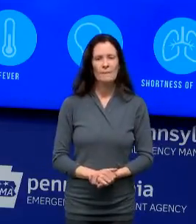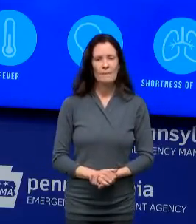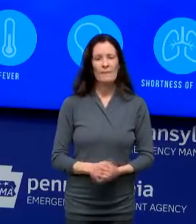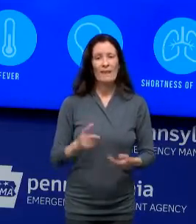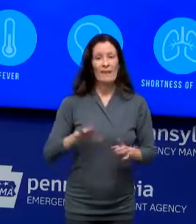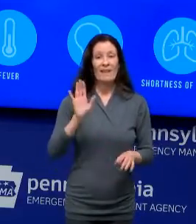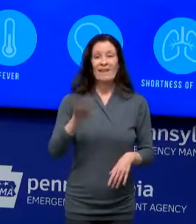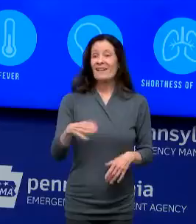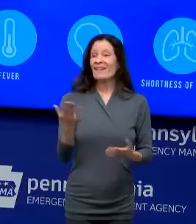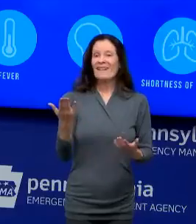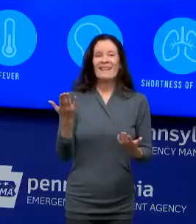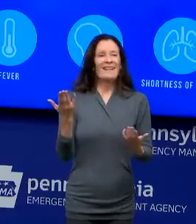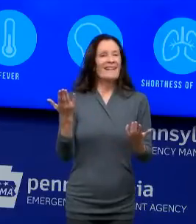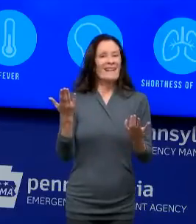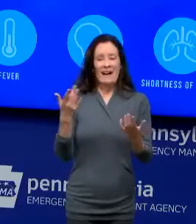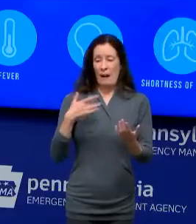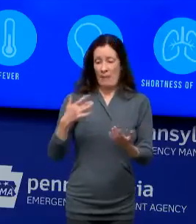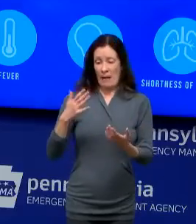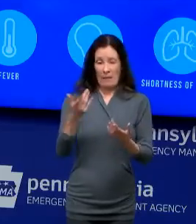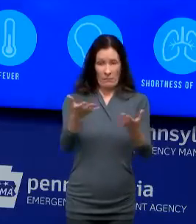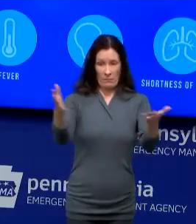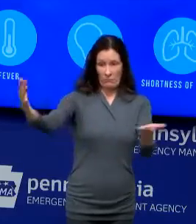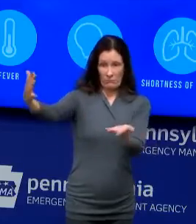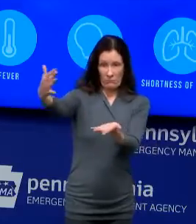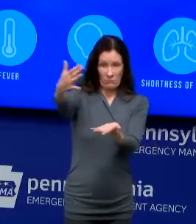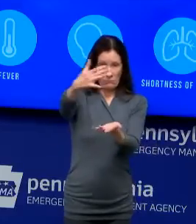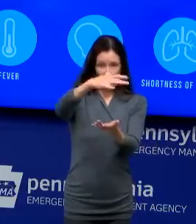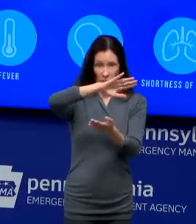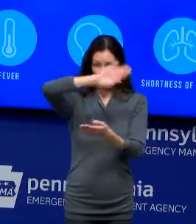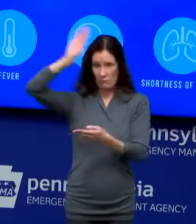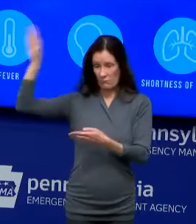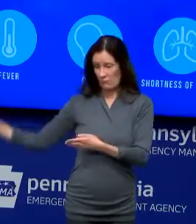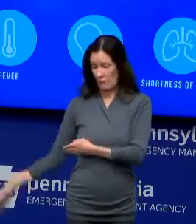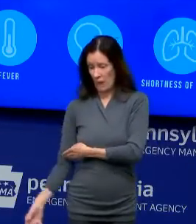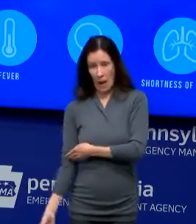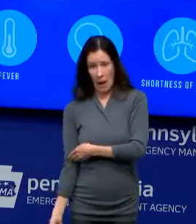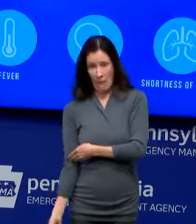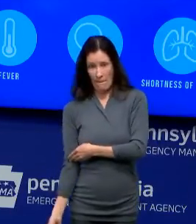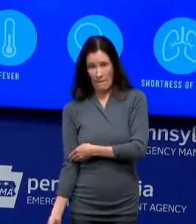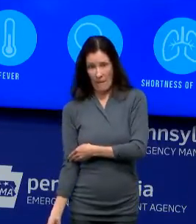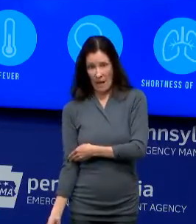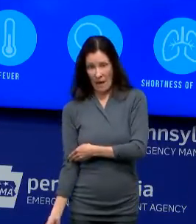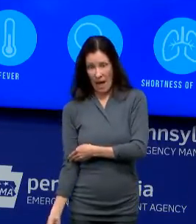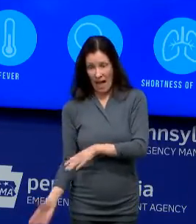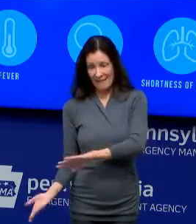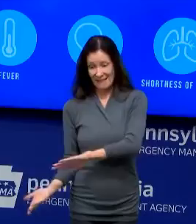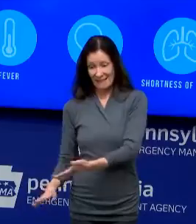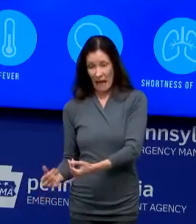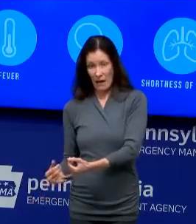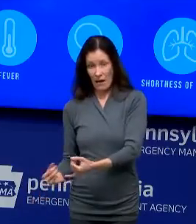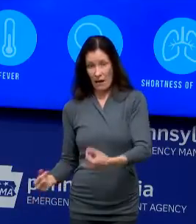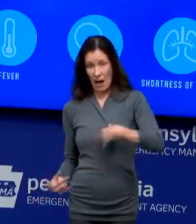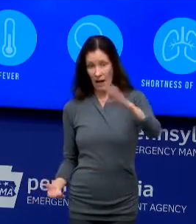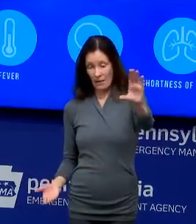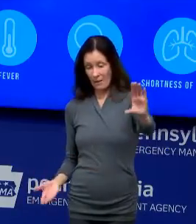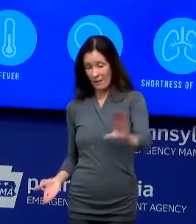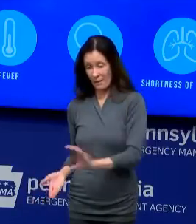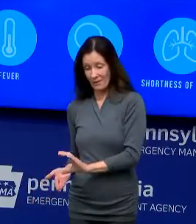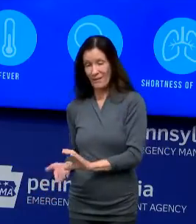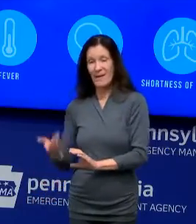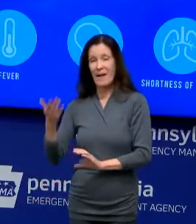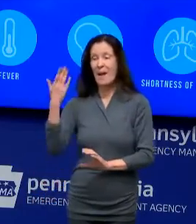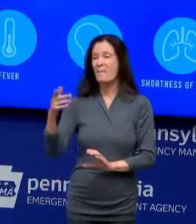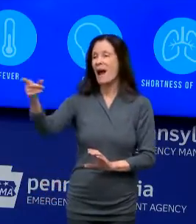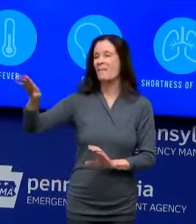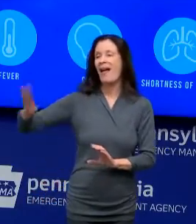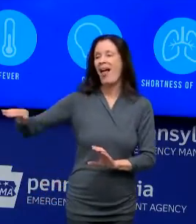there's bound to be some differences. And so we're working, again, to reconcile and perfect our data